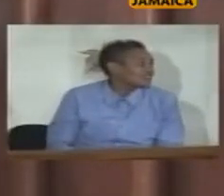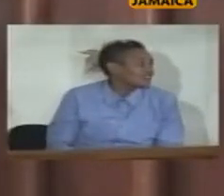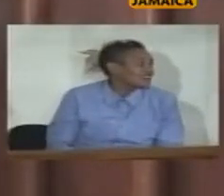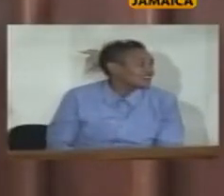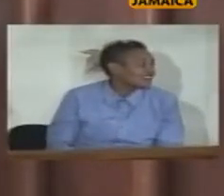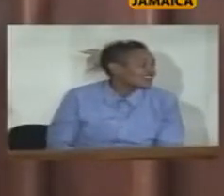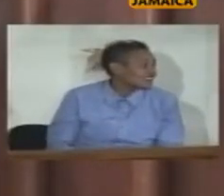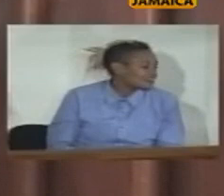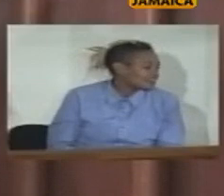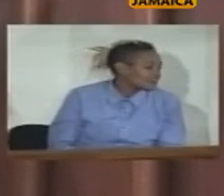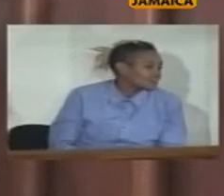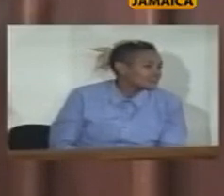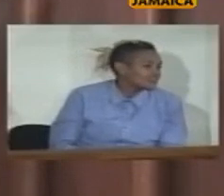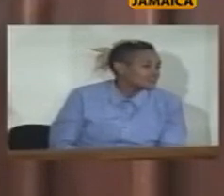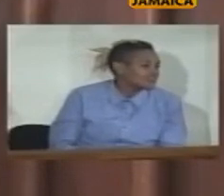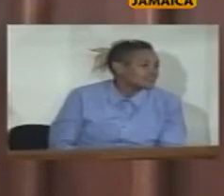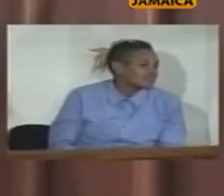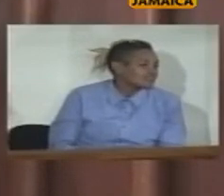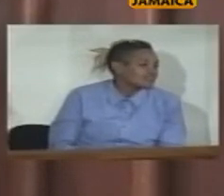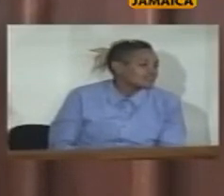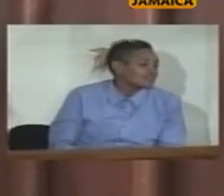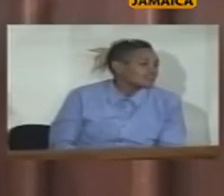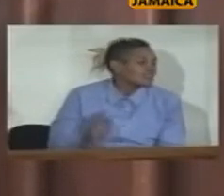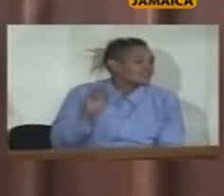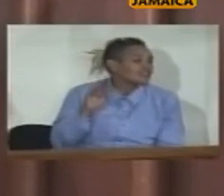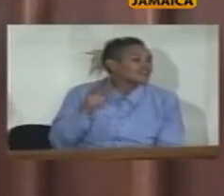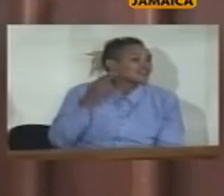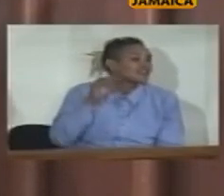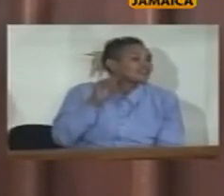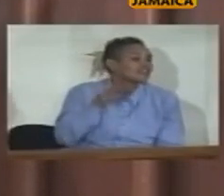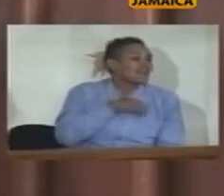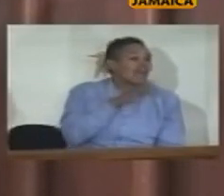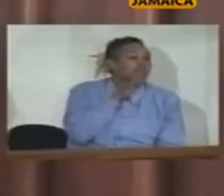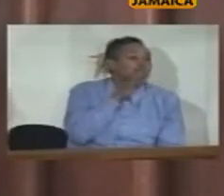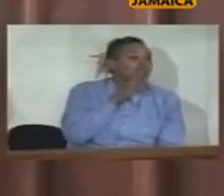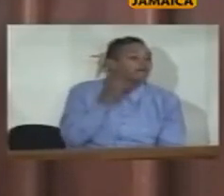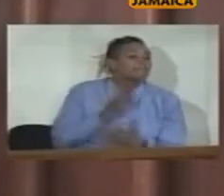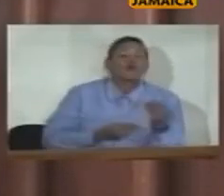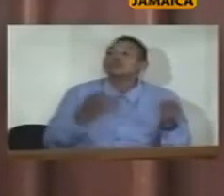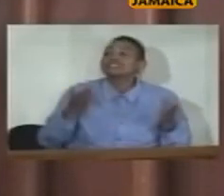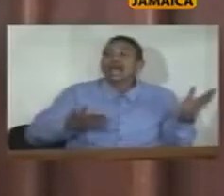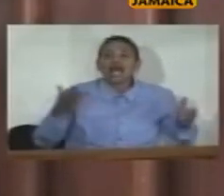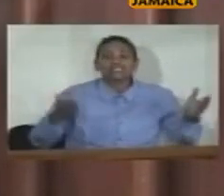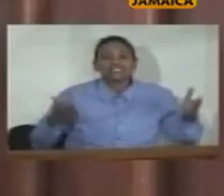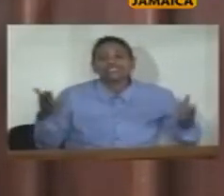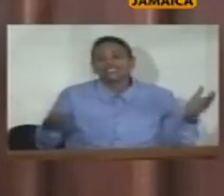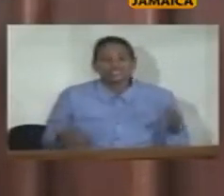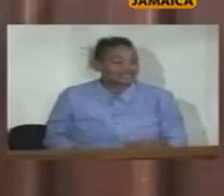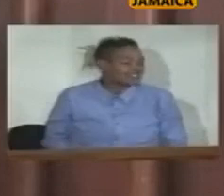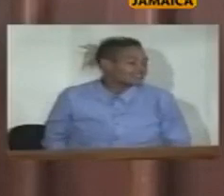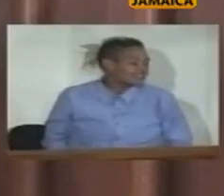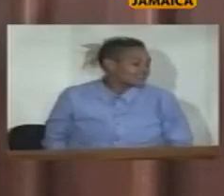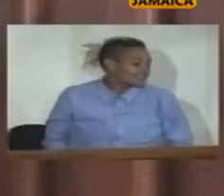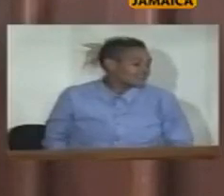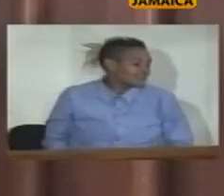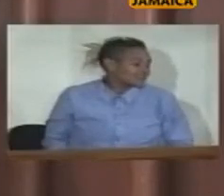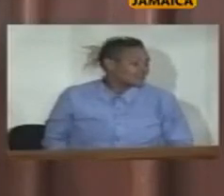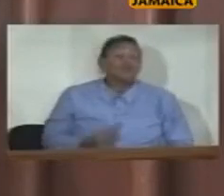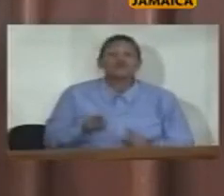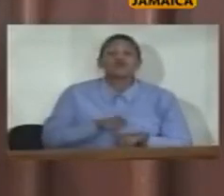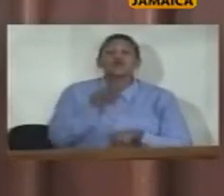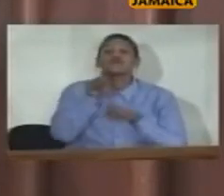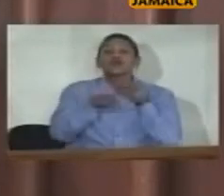Mr. Hilton, I am speaking. Both sides, when questions are